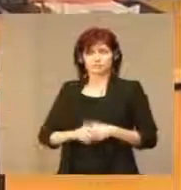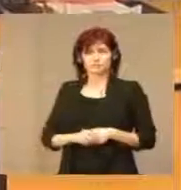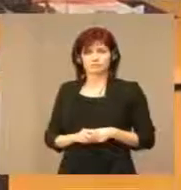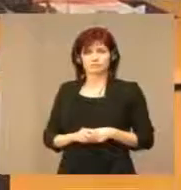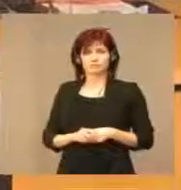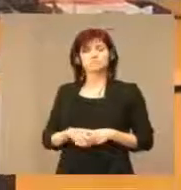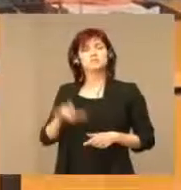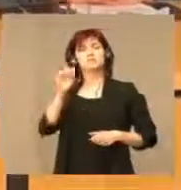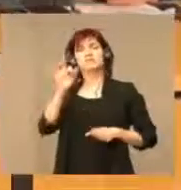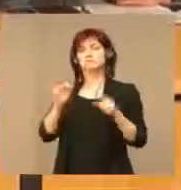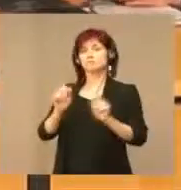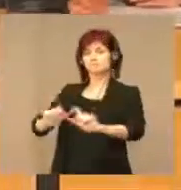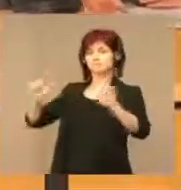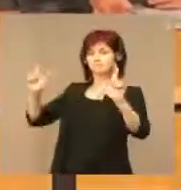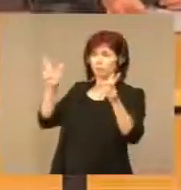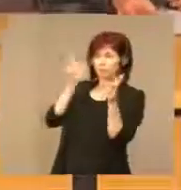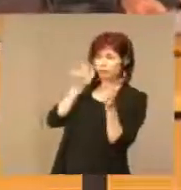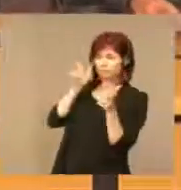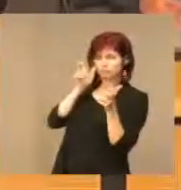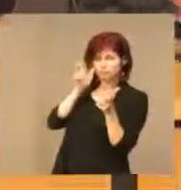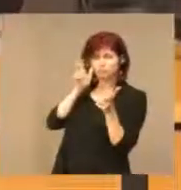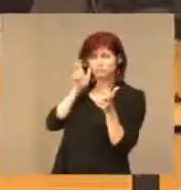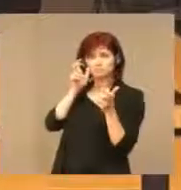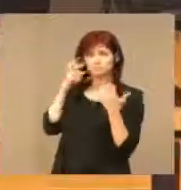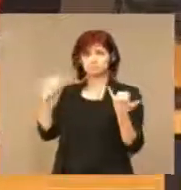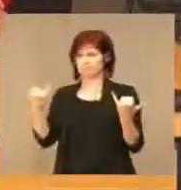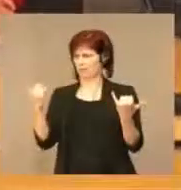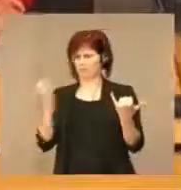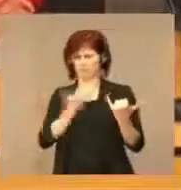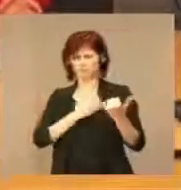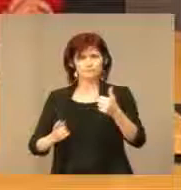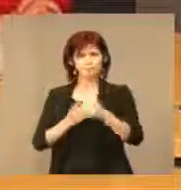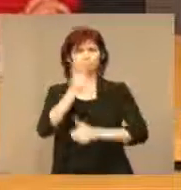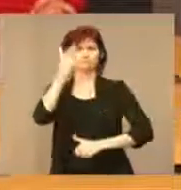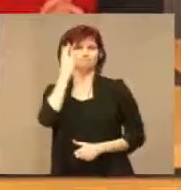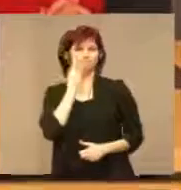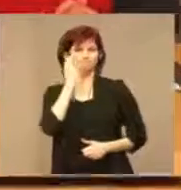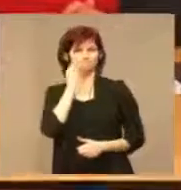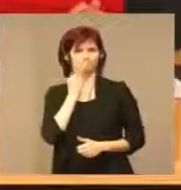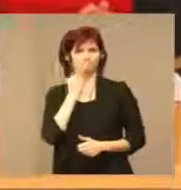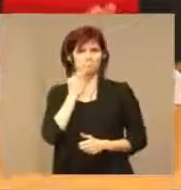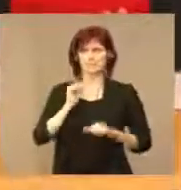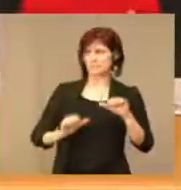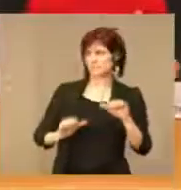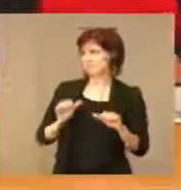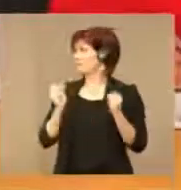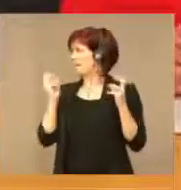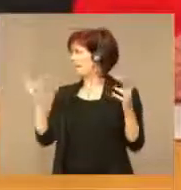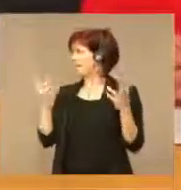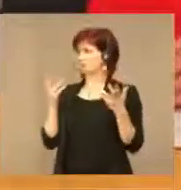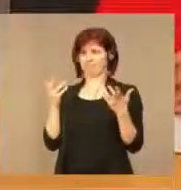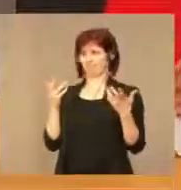for those of you watching us out there, this is the first time that we've done something like this. And there's a lot of things going on in the room